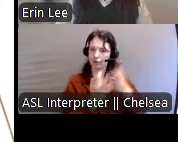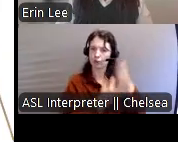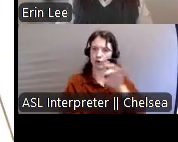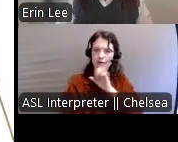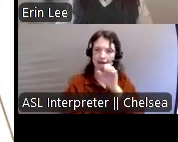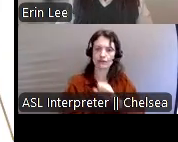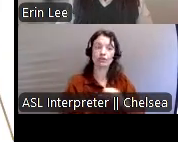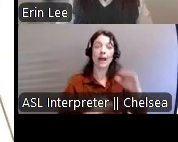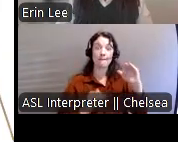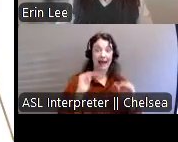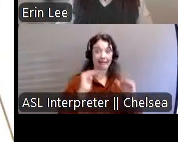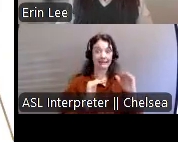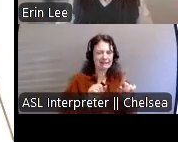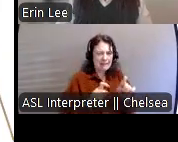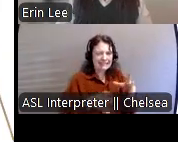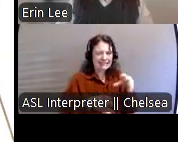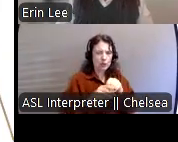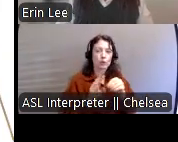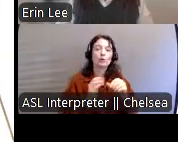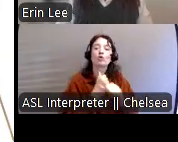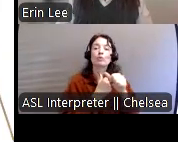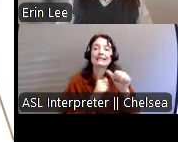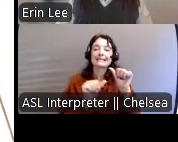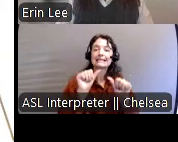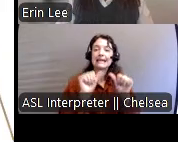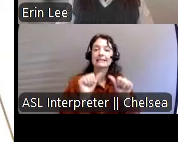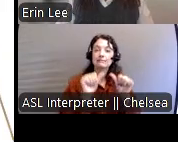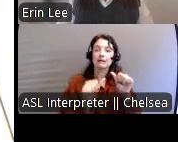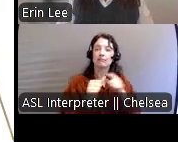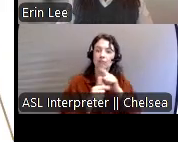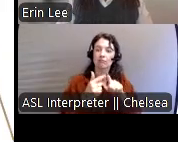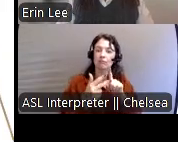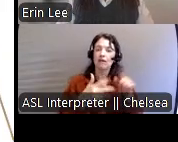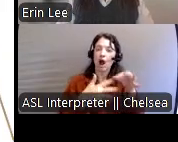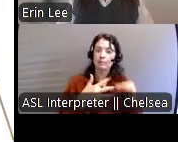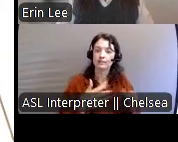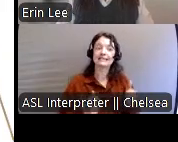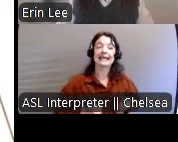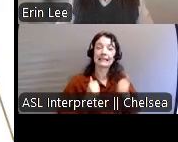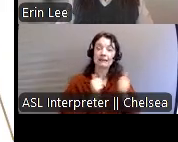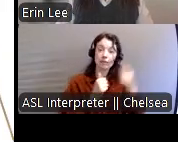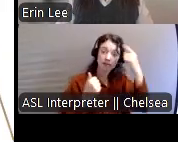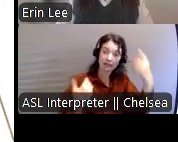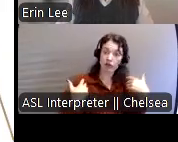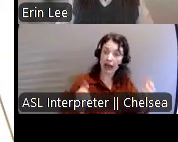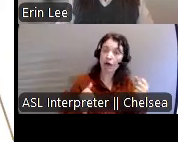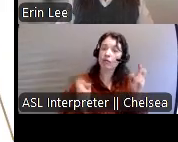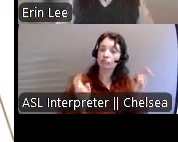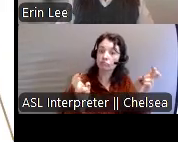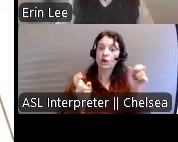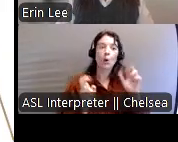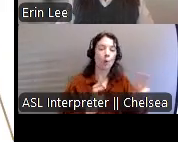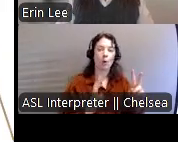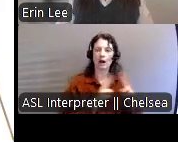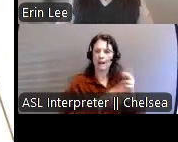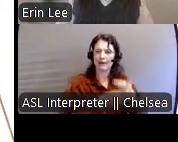risk assessment alternatives to living with terminal illness or capacity loss, as well as couple care and family engagement